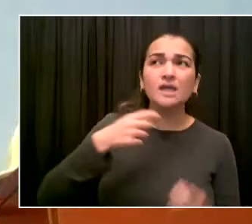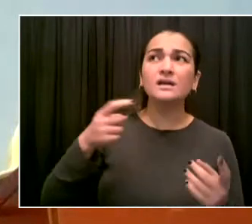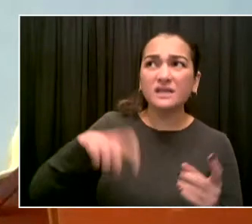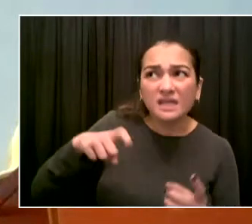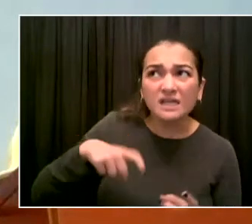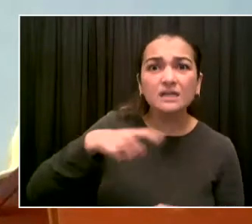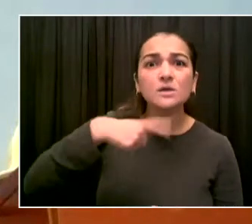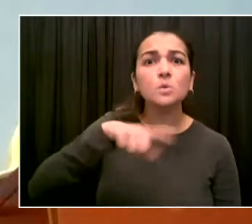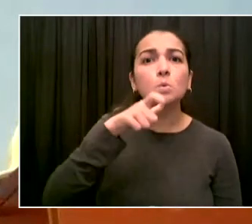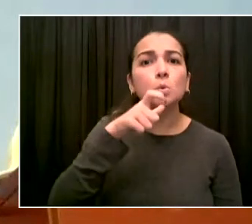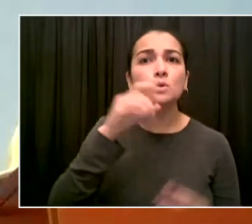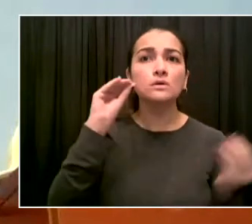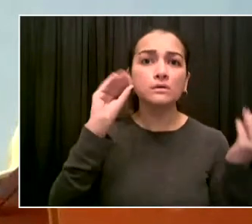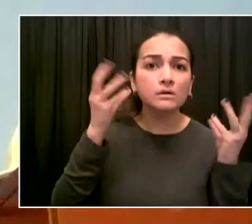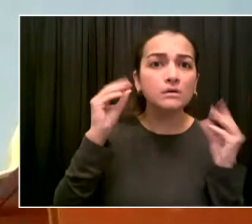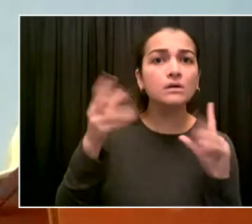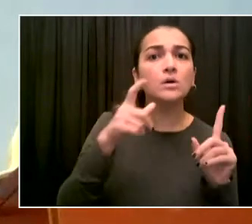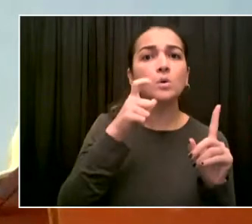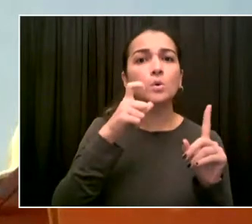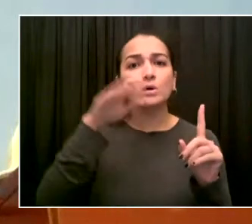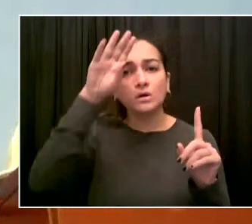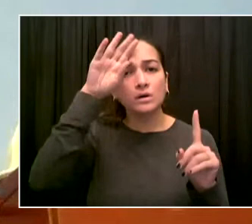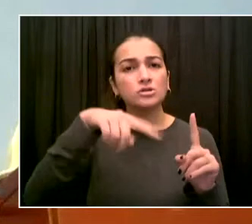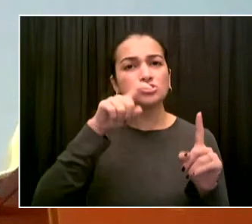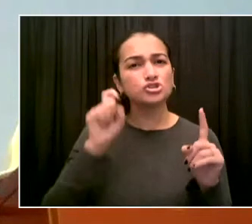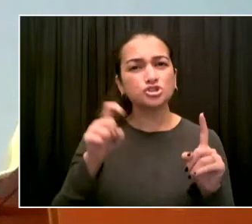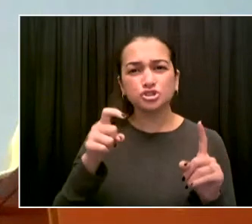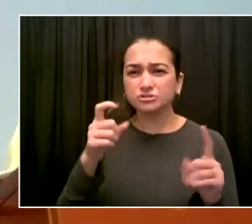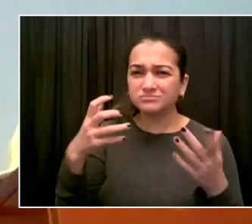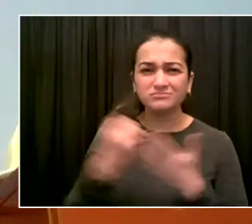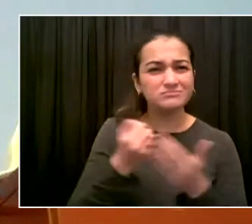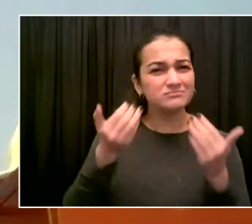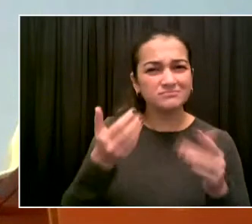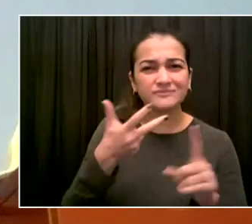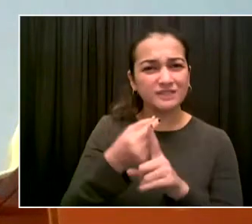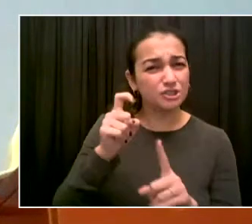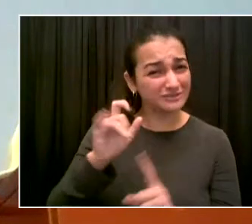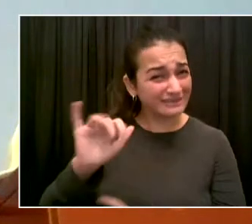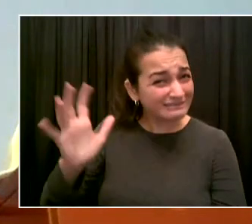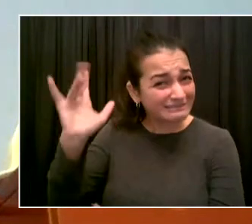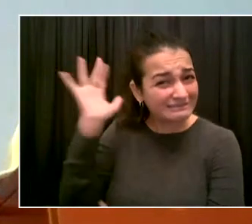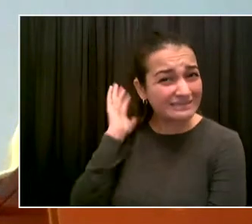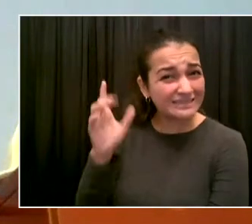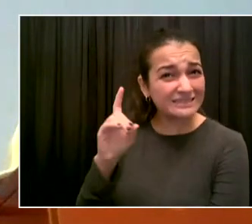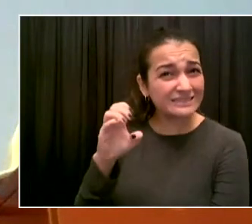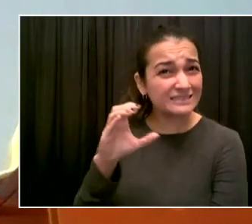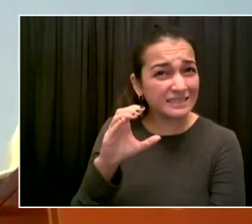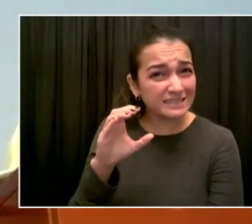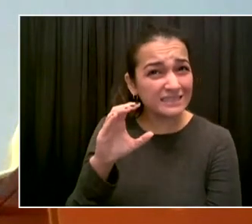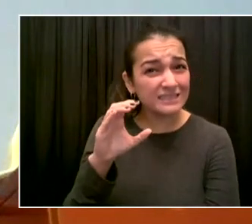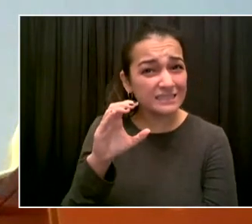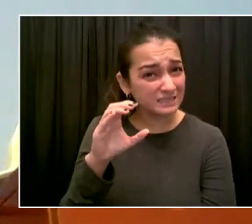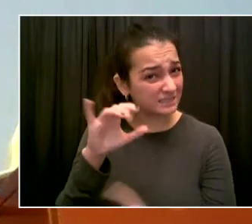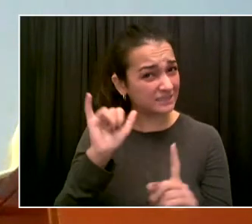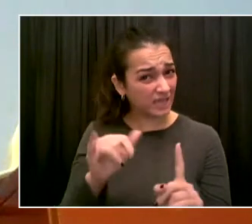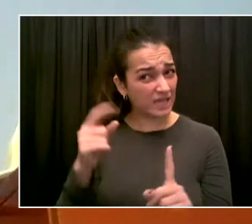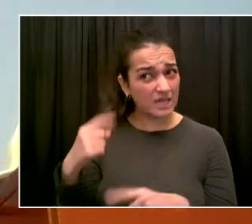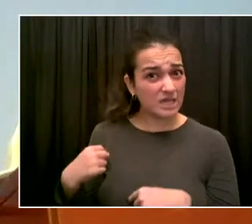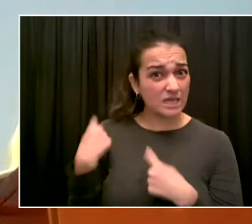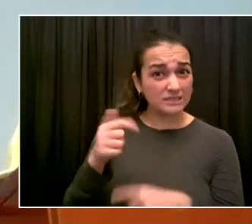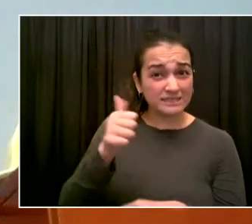opportunity to be vaccinated, as they should have been. So this 9-day issue is